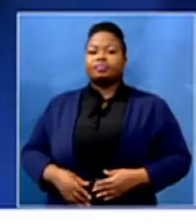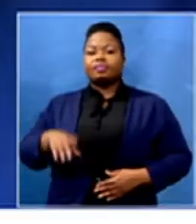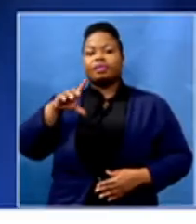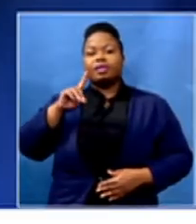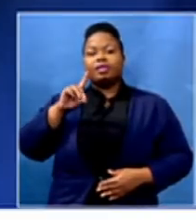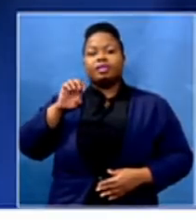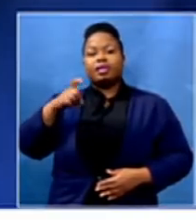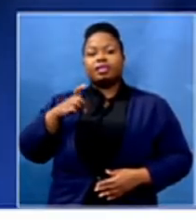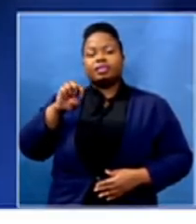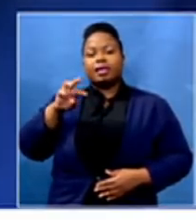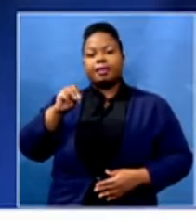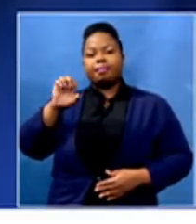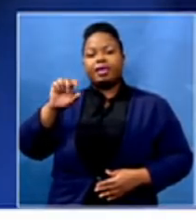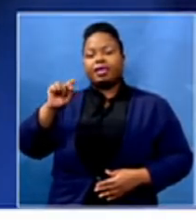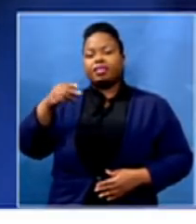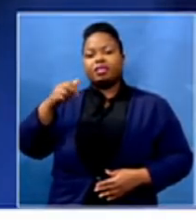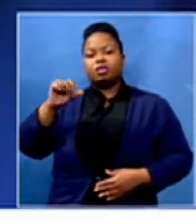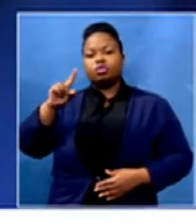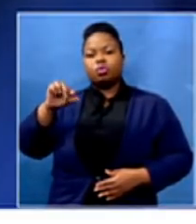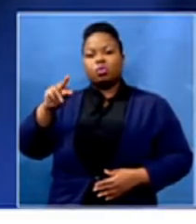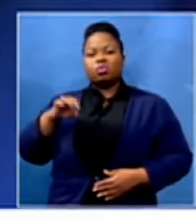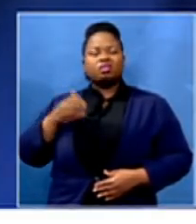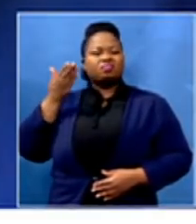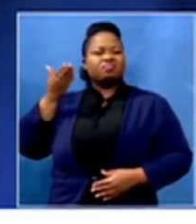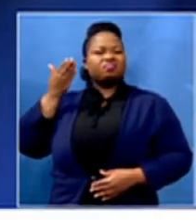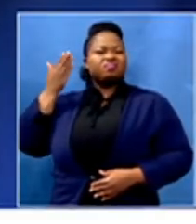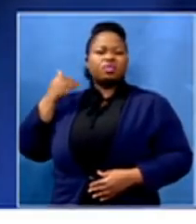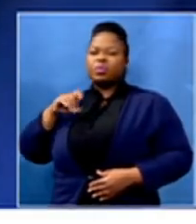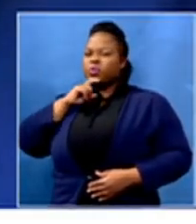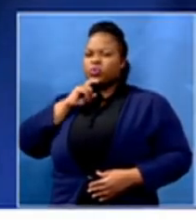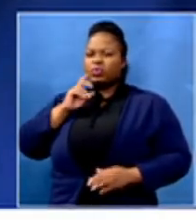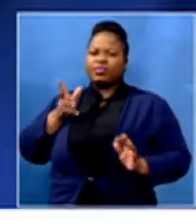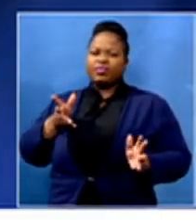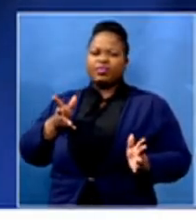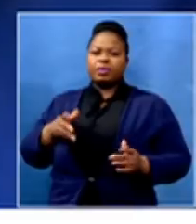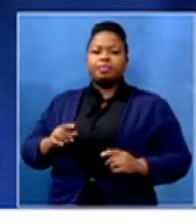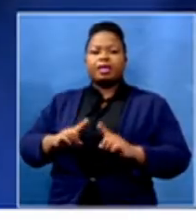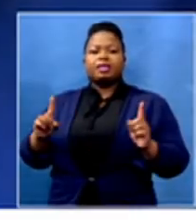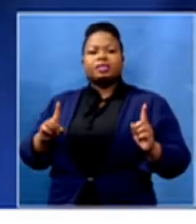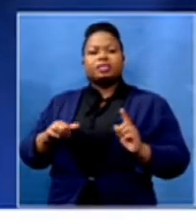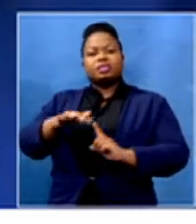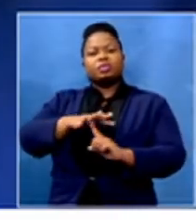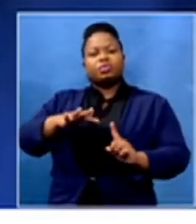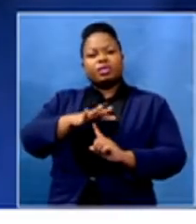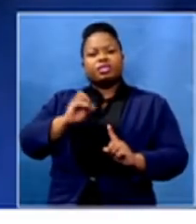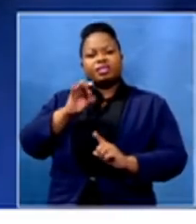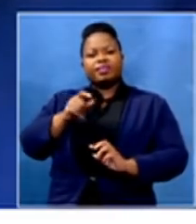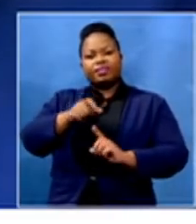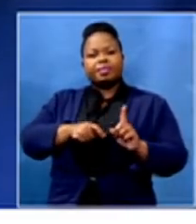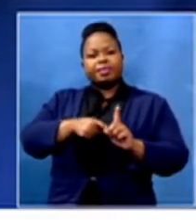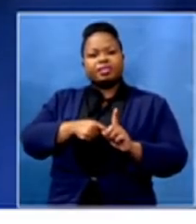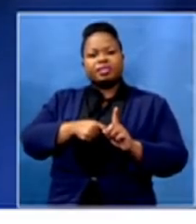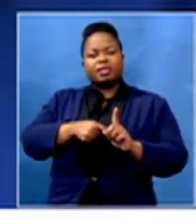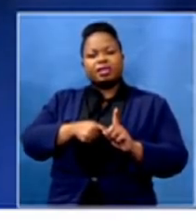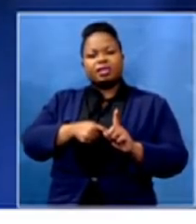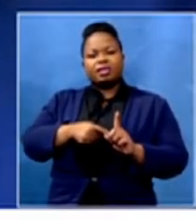dexamethasone is a drug that's been in use for a long time. It has been used largely in situations where we're dealing with what